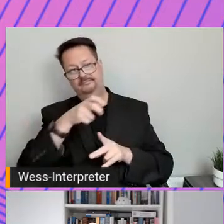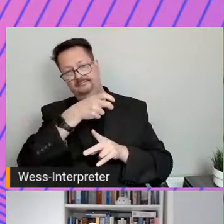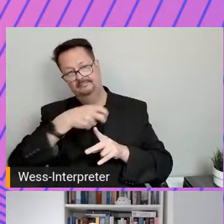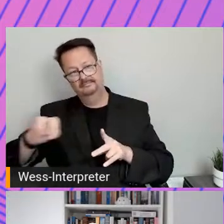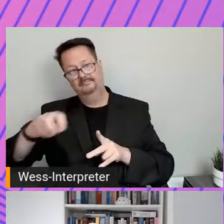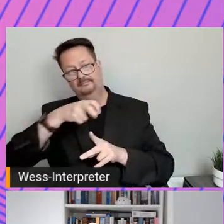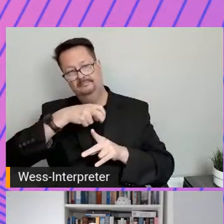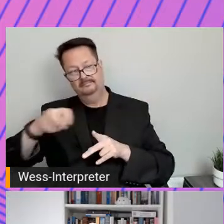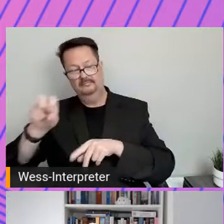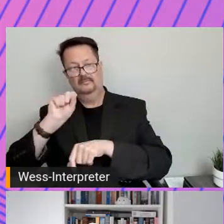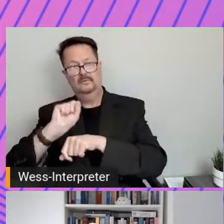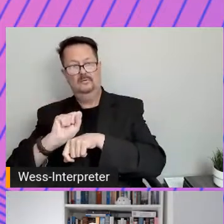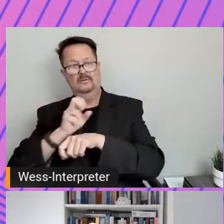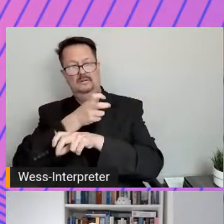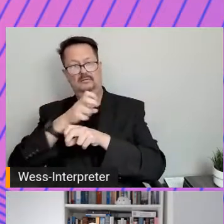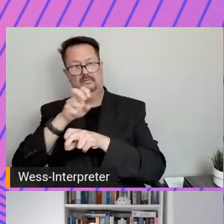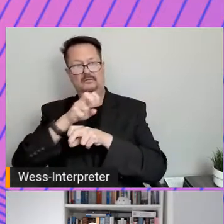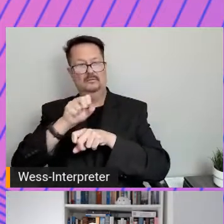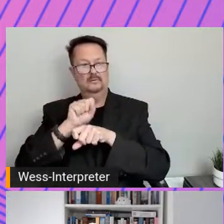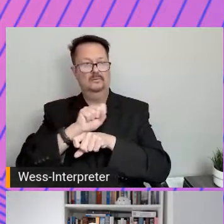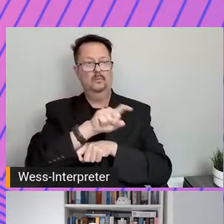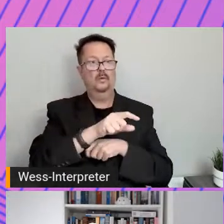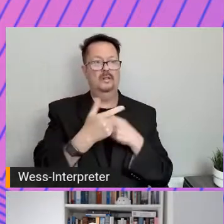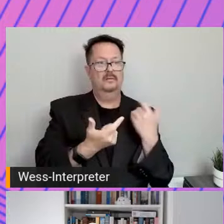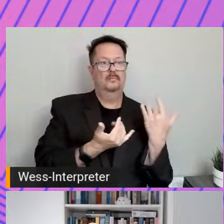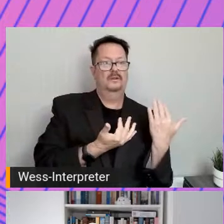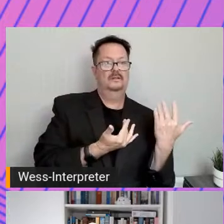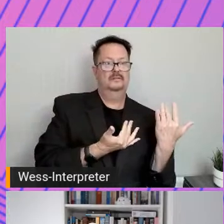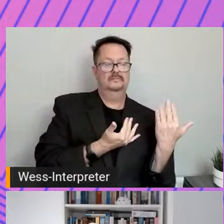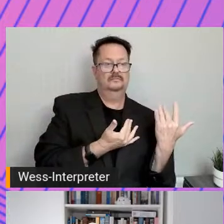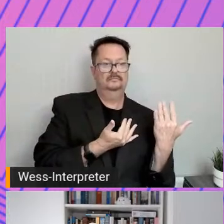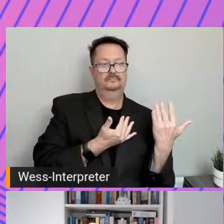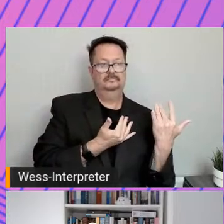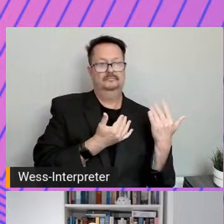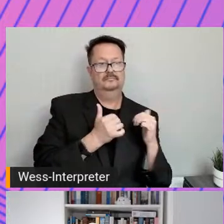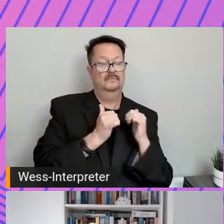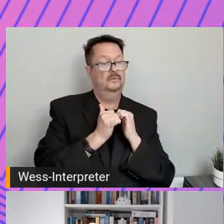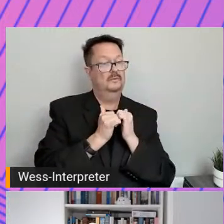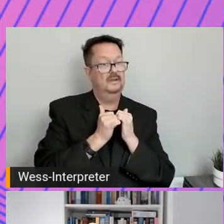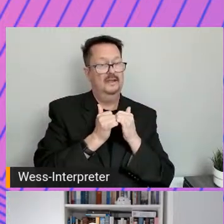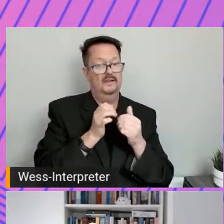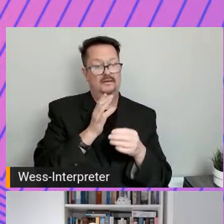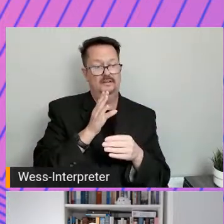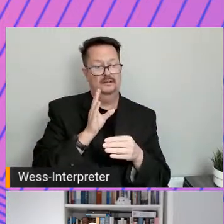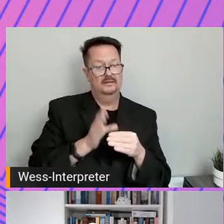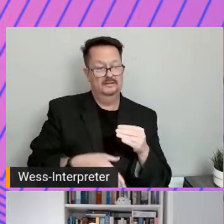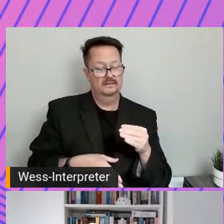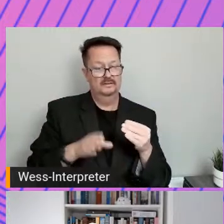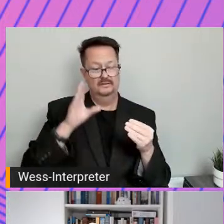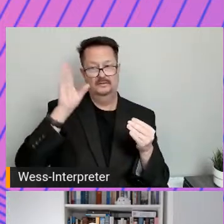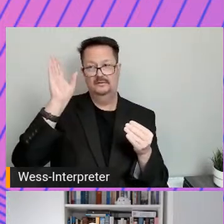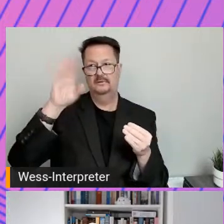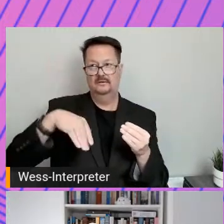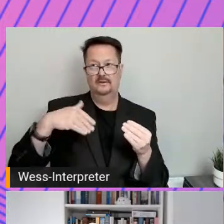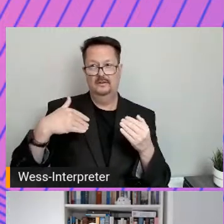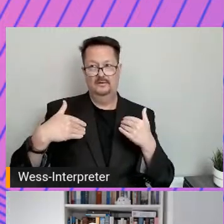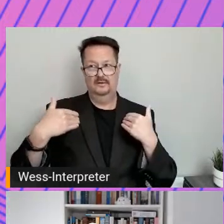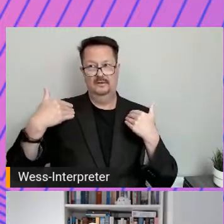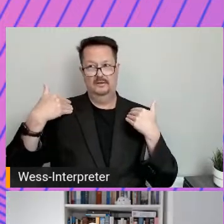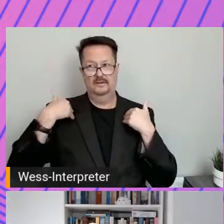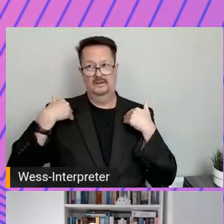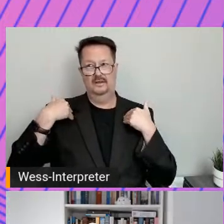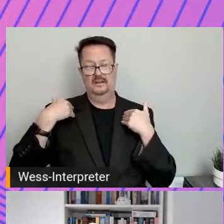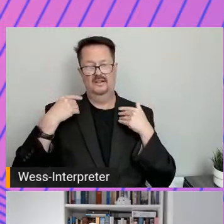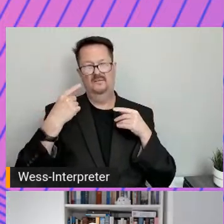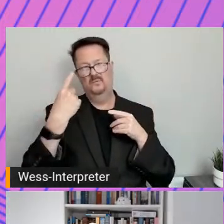other work while I'm waiting. And so here's how it ends up working. We have that initial validation, which takes one